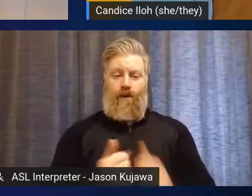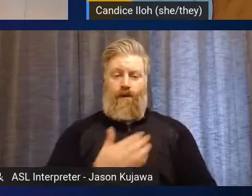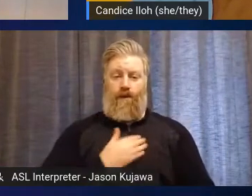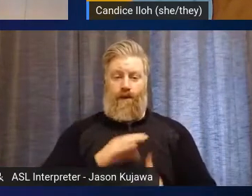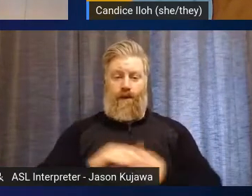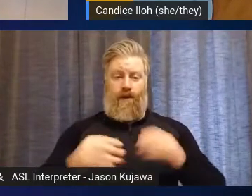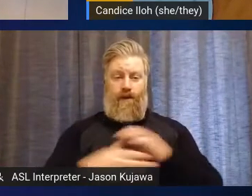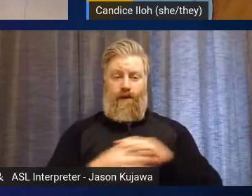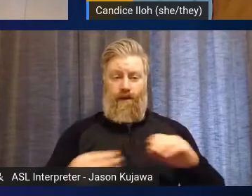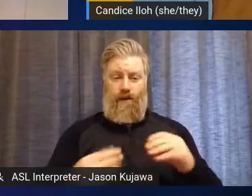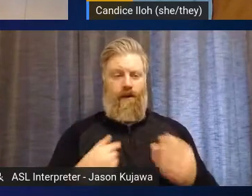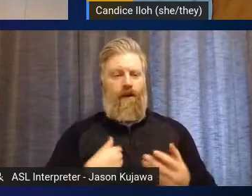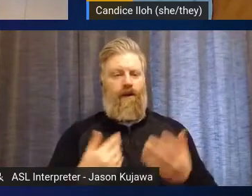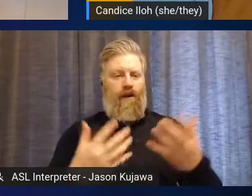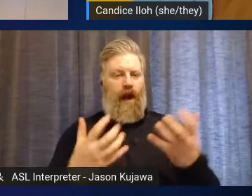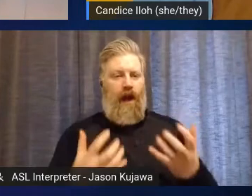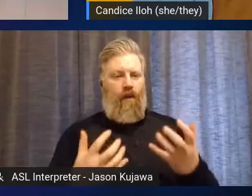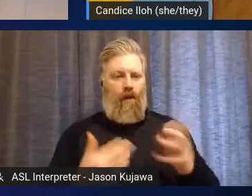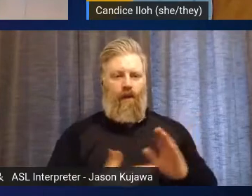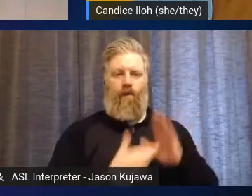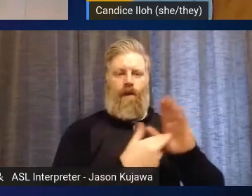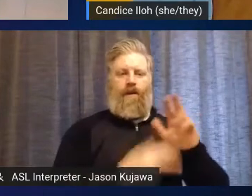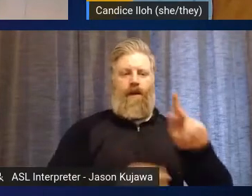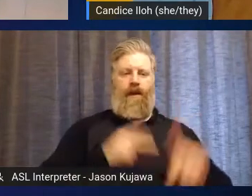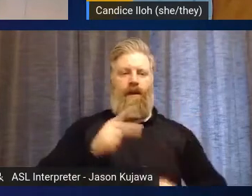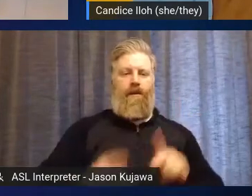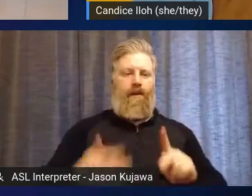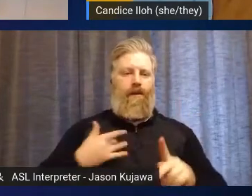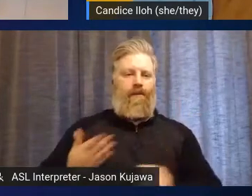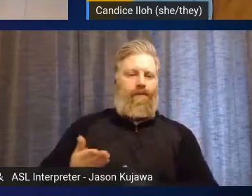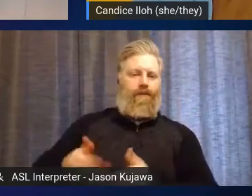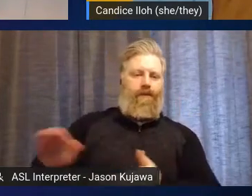voice for the voiceless, those who are still in the refugee camp,